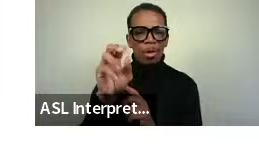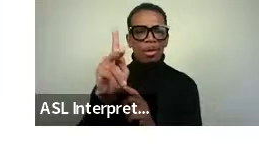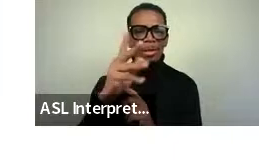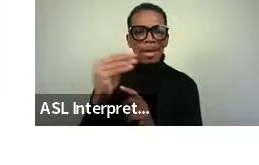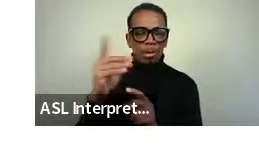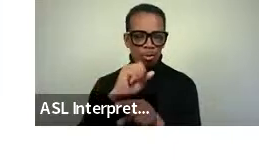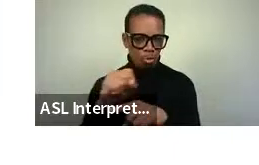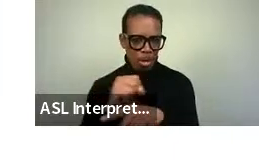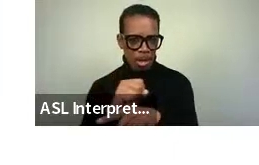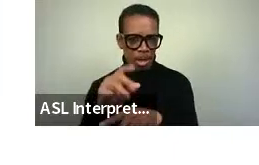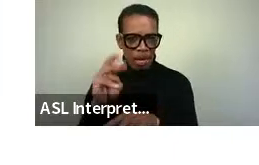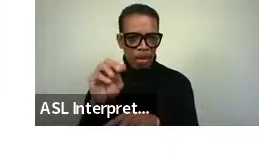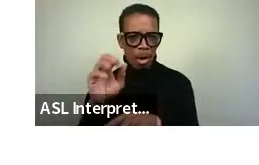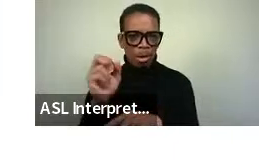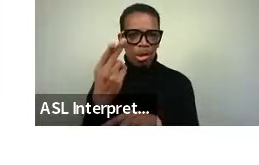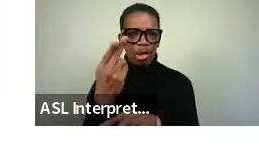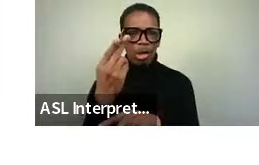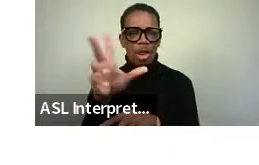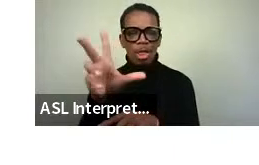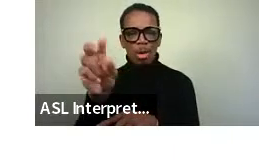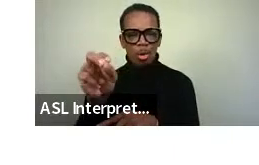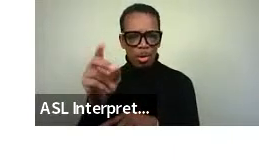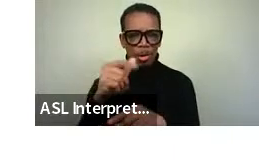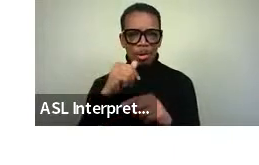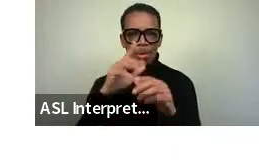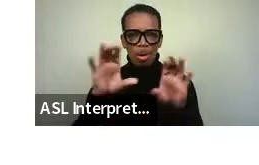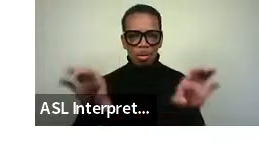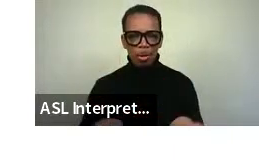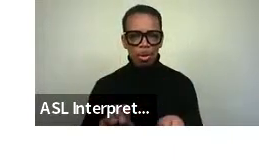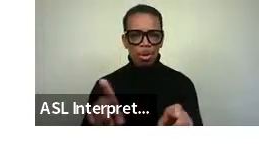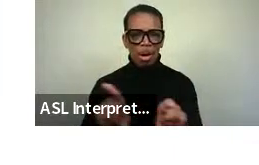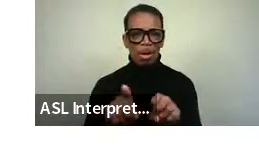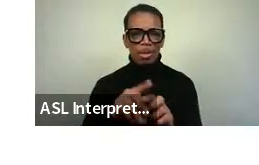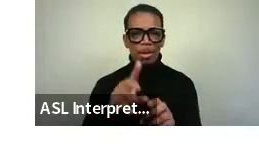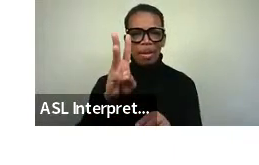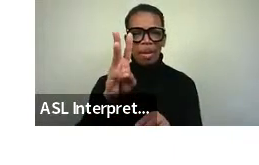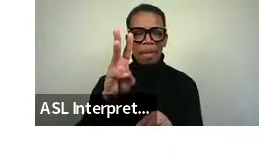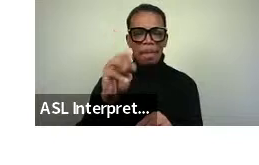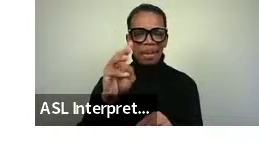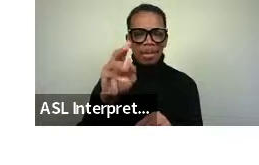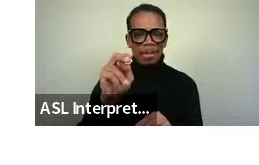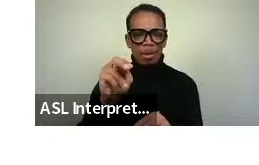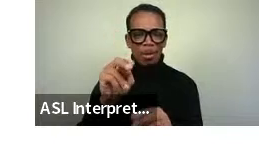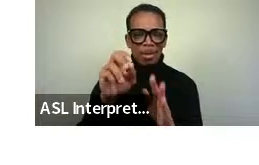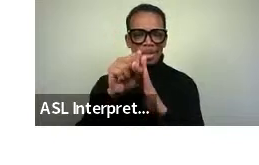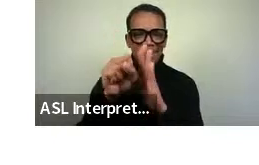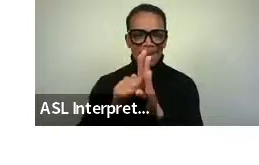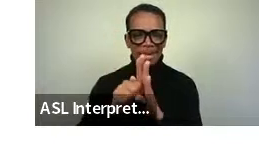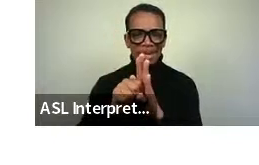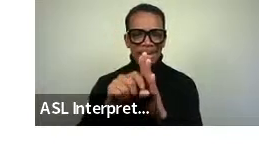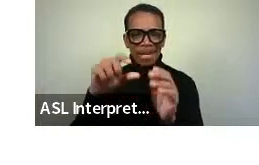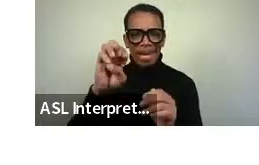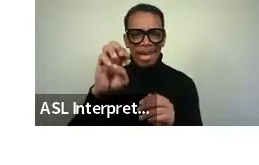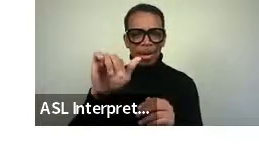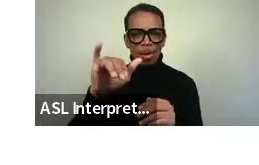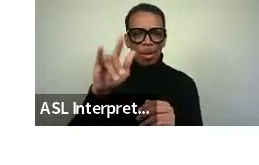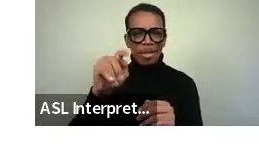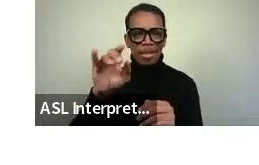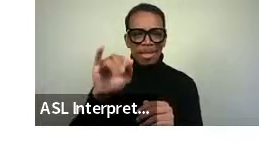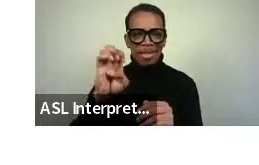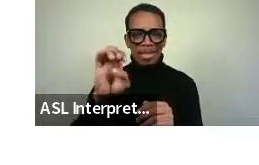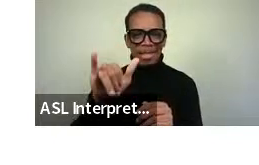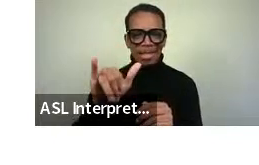and training on March 30th. We will be doing an update on the Minnesota State Equity Scorecard that supports our